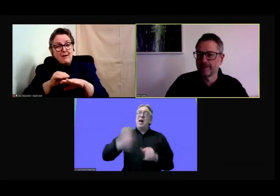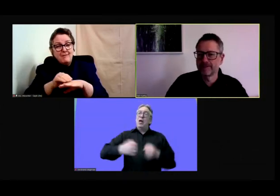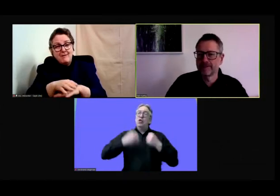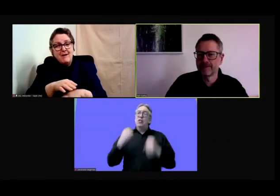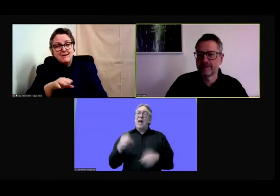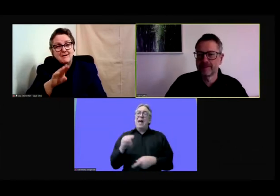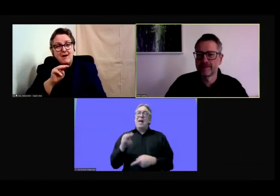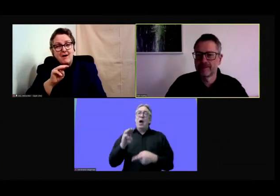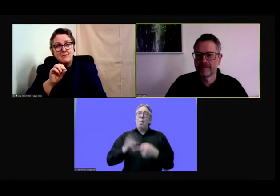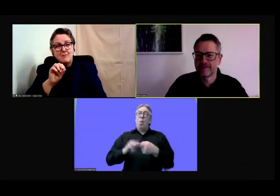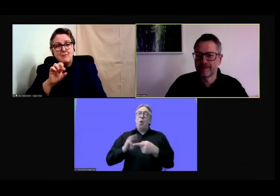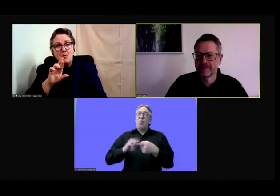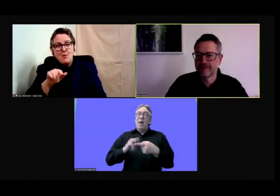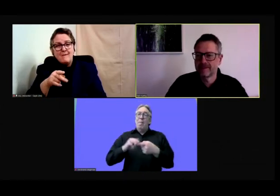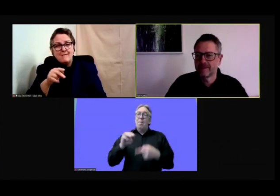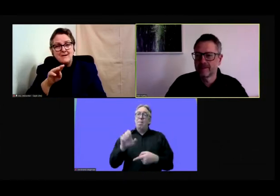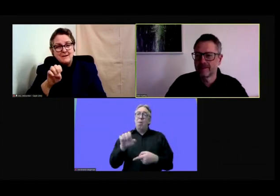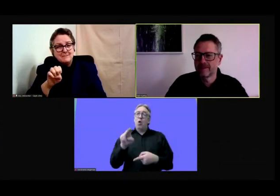What do you think?